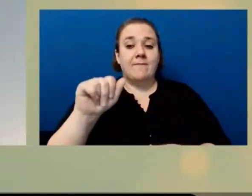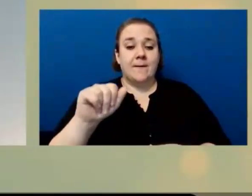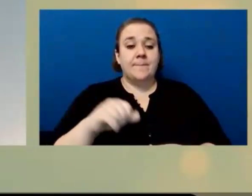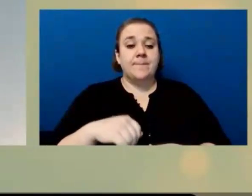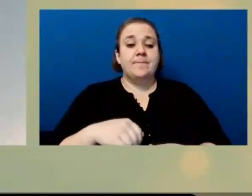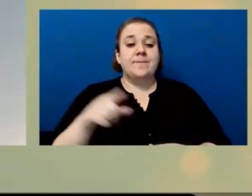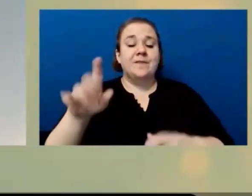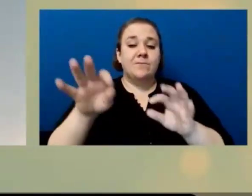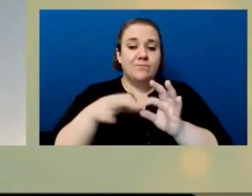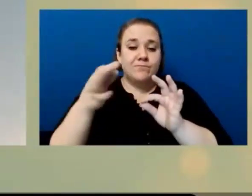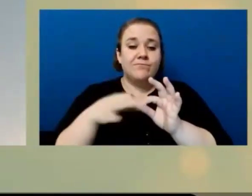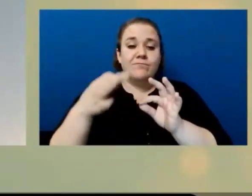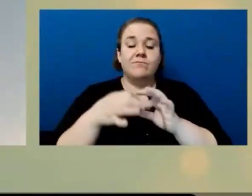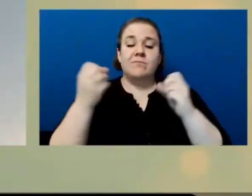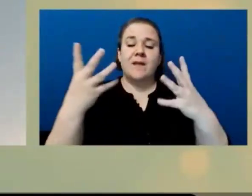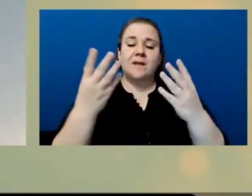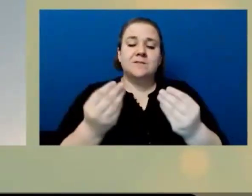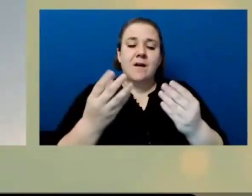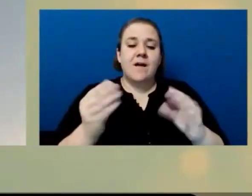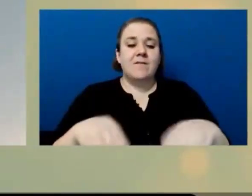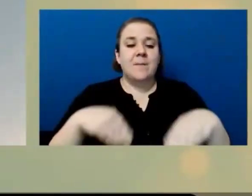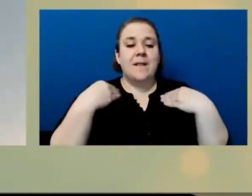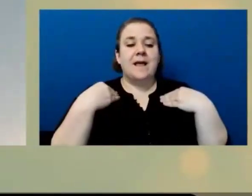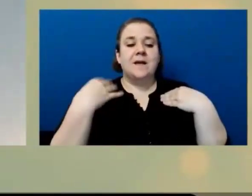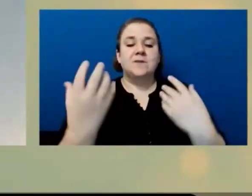How do I hold both of those things